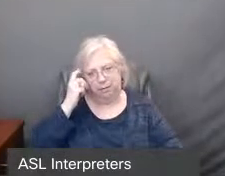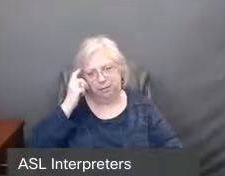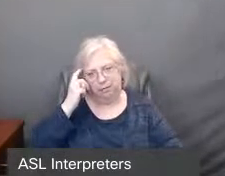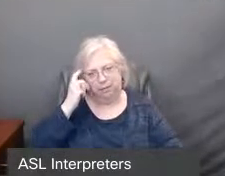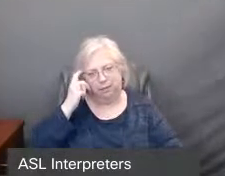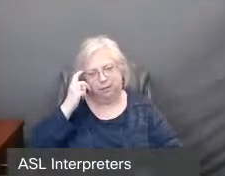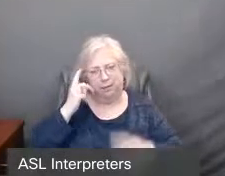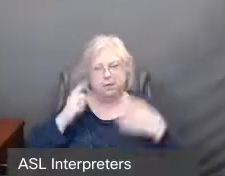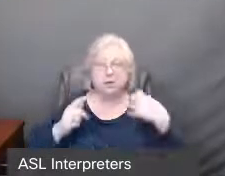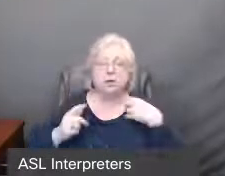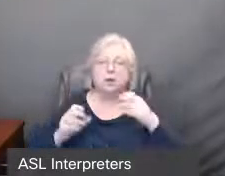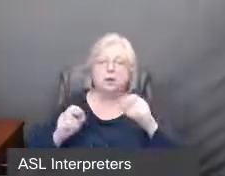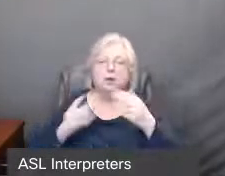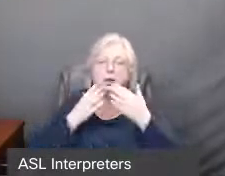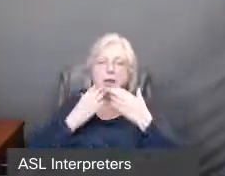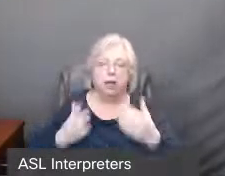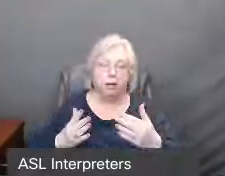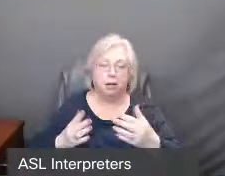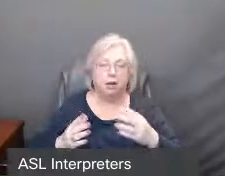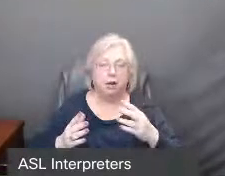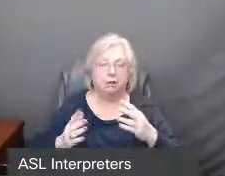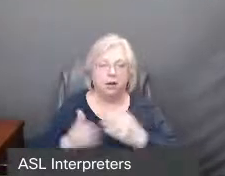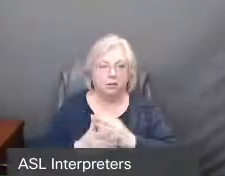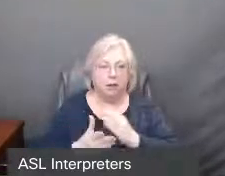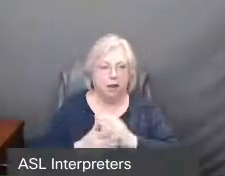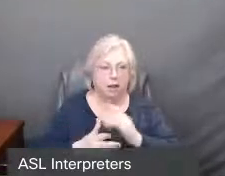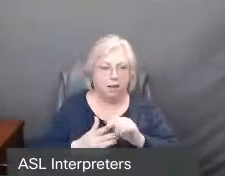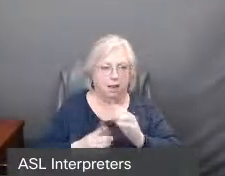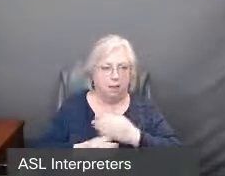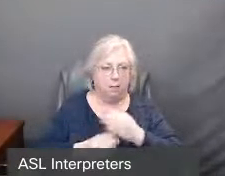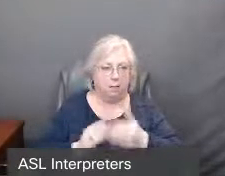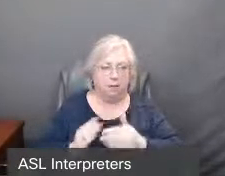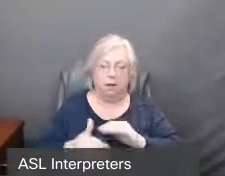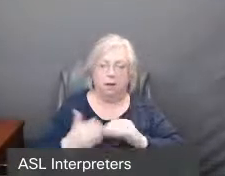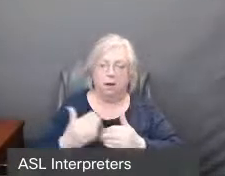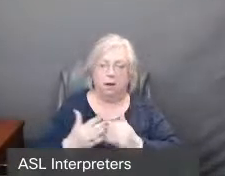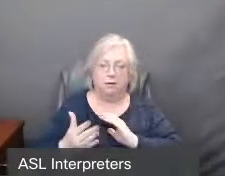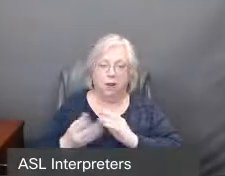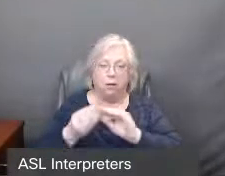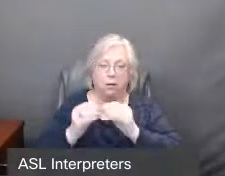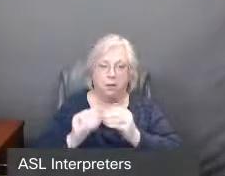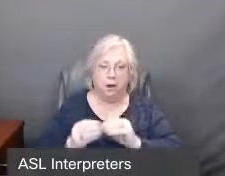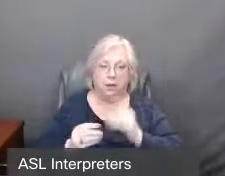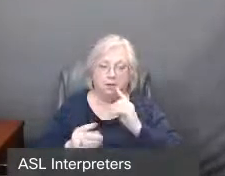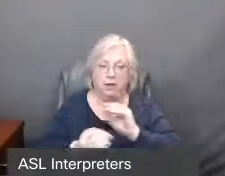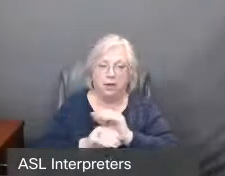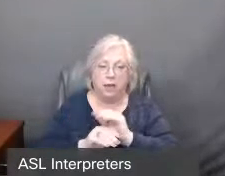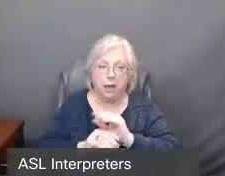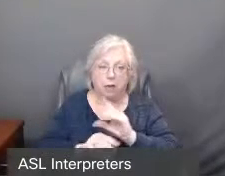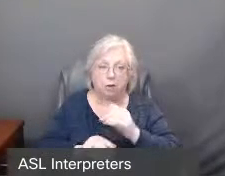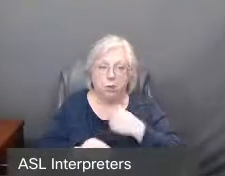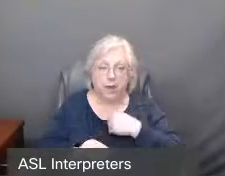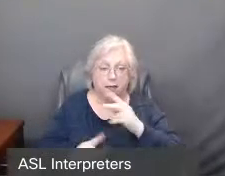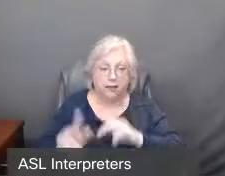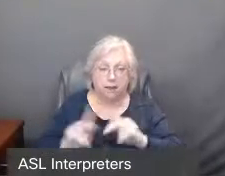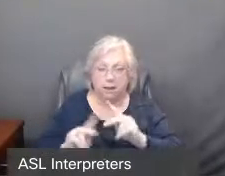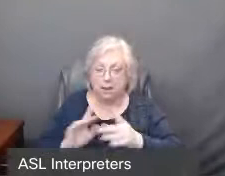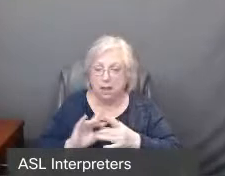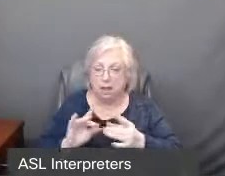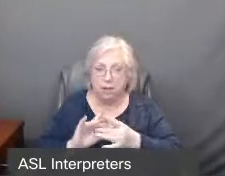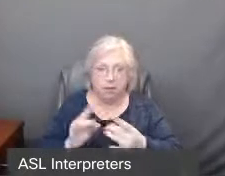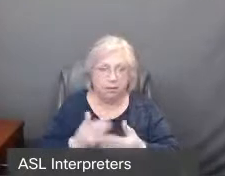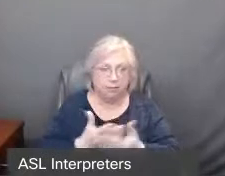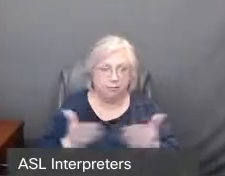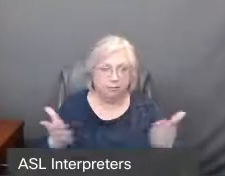Okay, thank you. All right, I think that completes all of the items that we have for this evening. Do we have any citizens' comments, by chance?